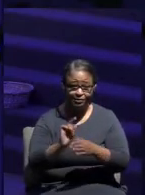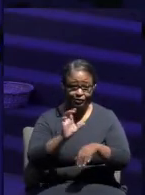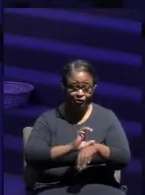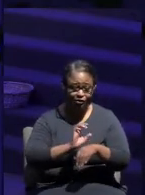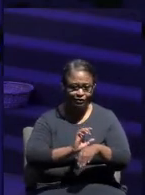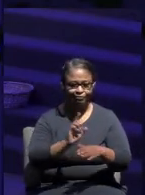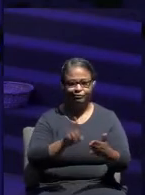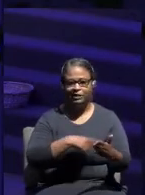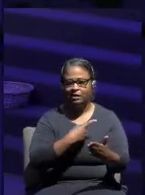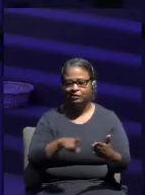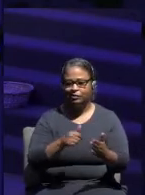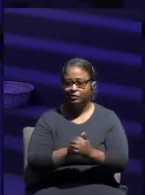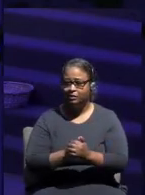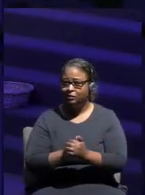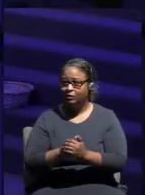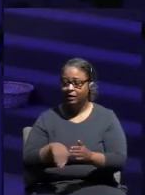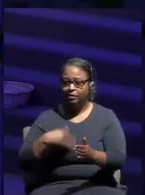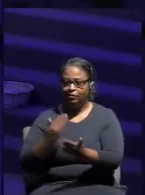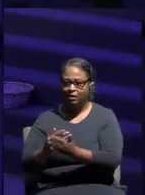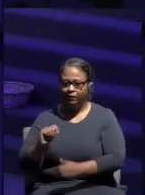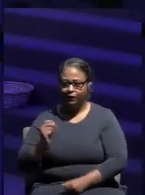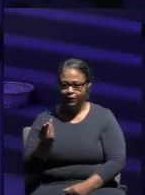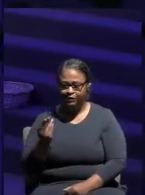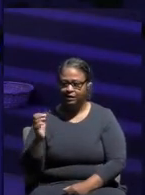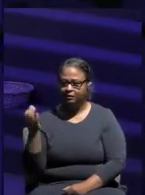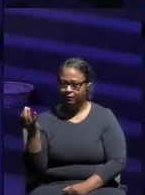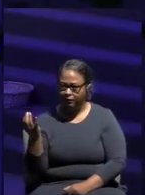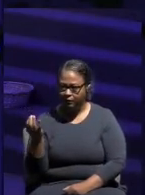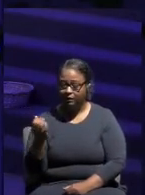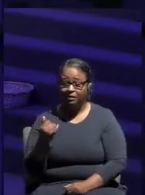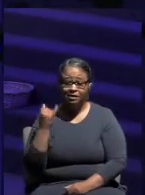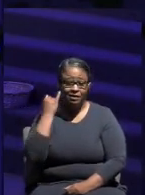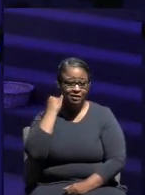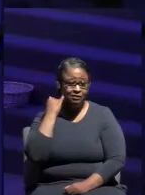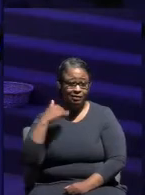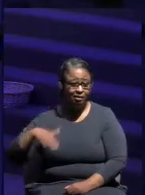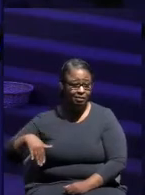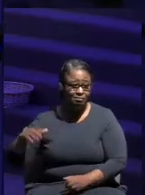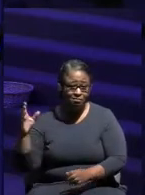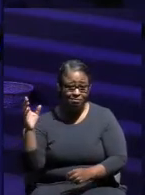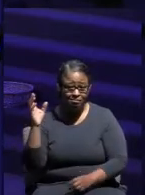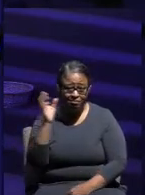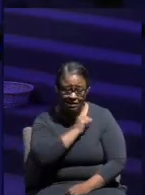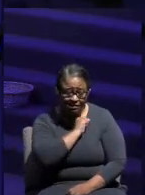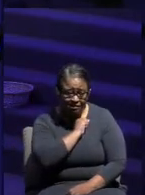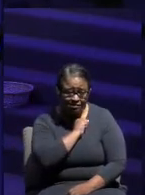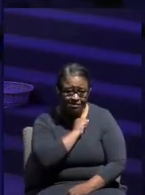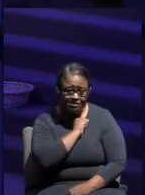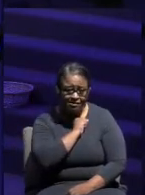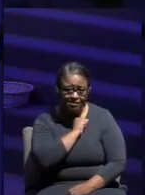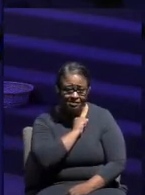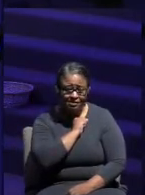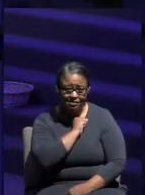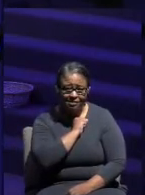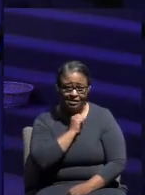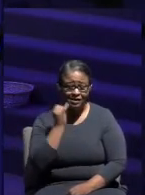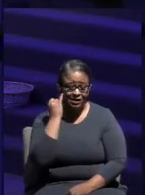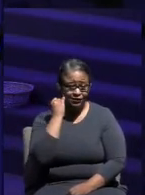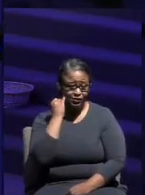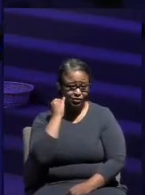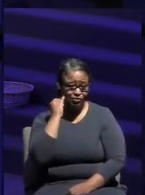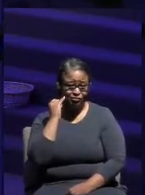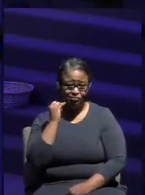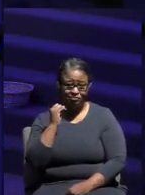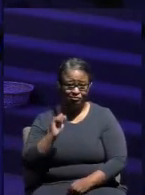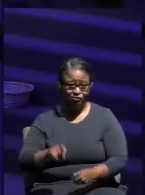be at those services on Thursday night and Friday. If you did not get an opportunity, if you're a member here at Christian Life Center and you didn't come Thursday or Friday night, you missed